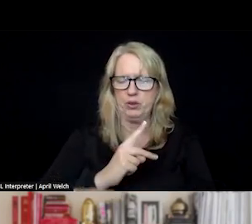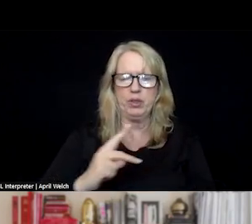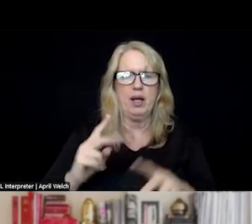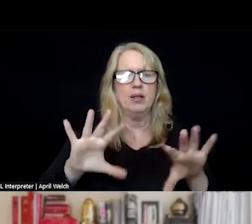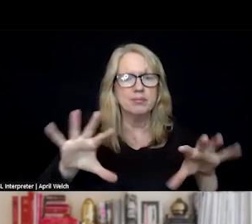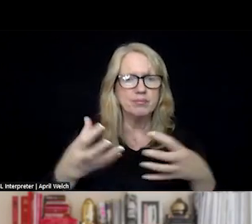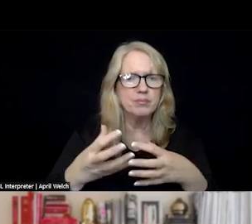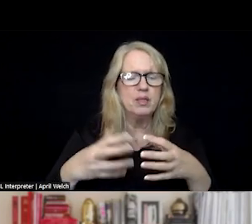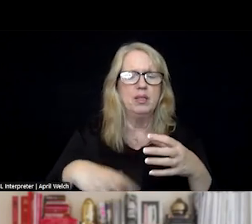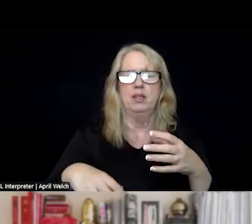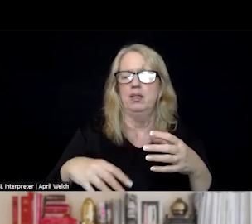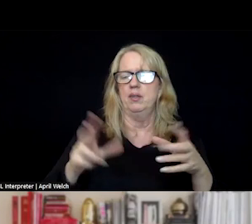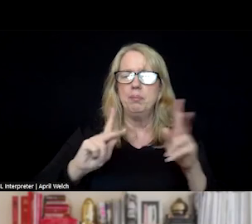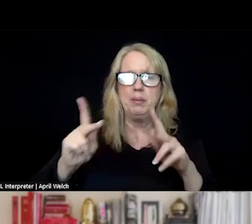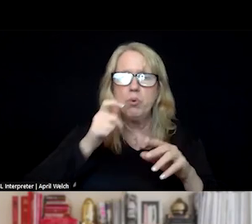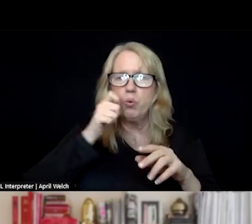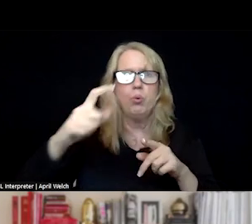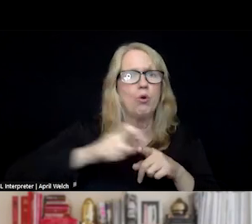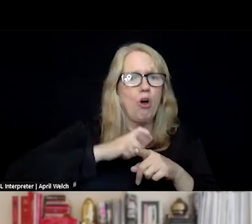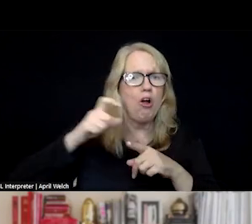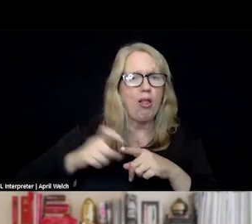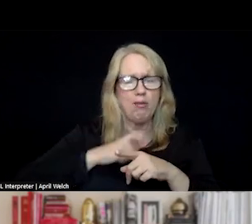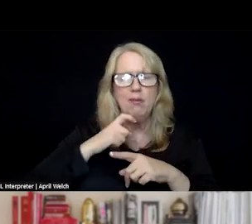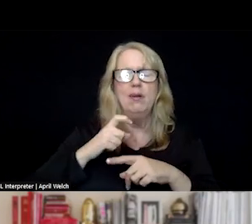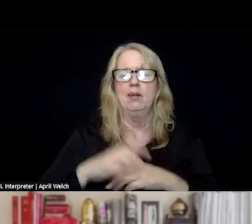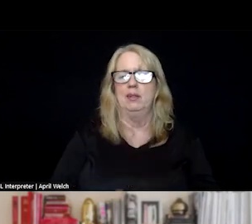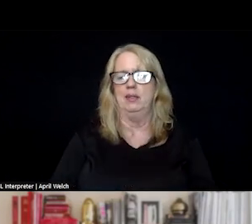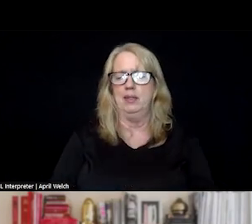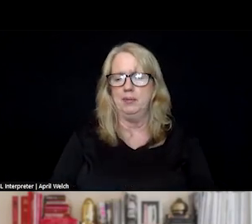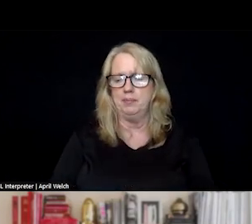that call. One of the things